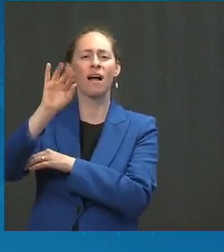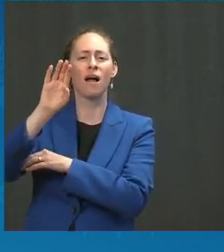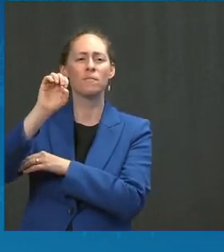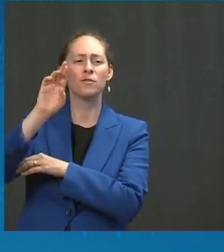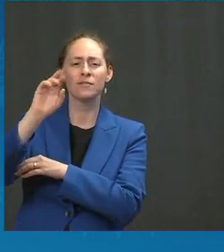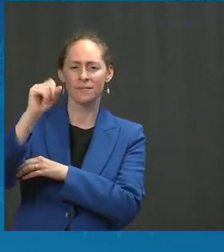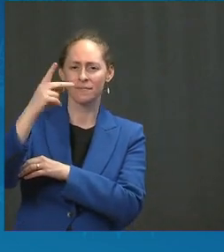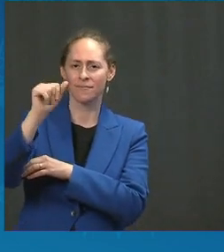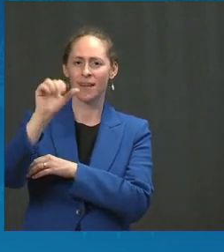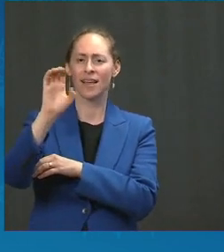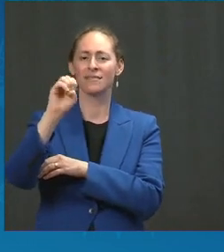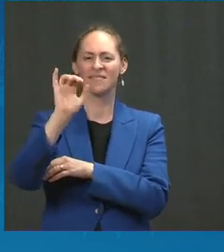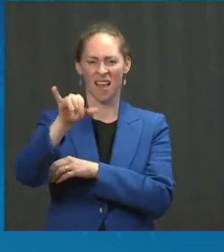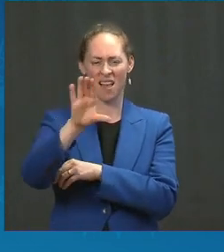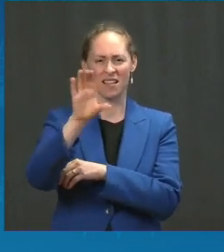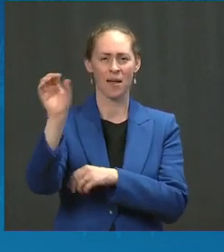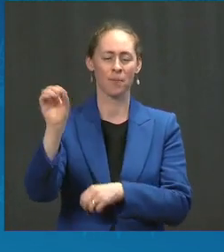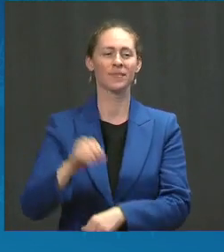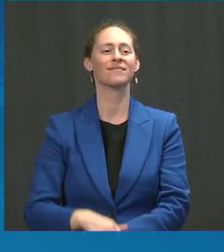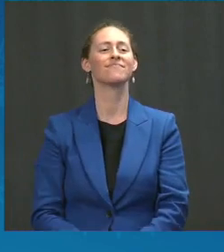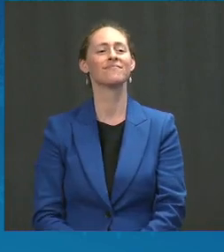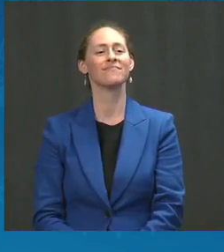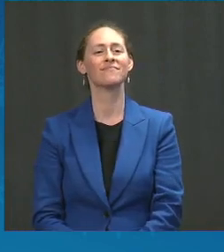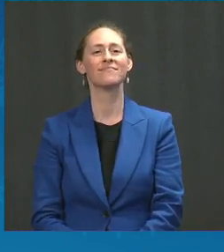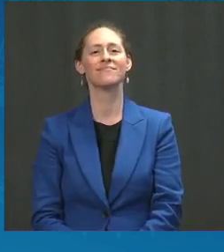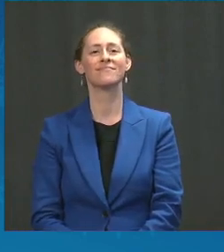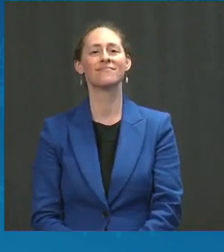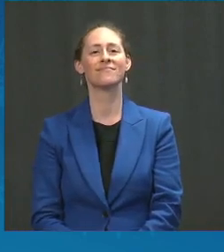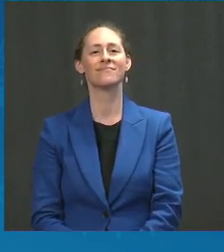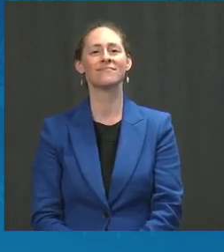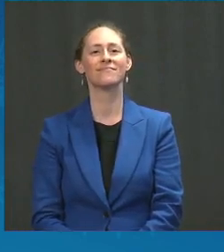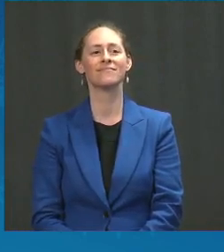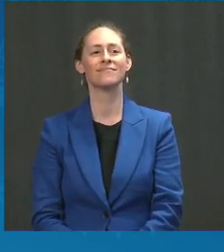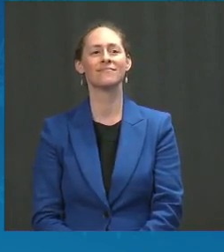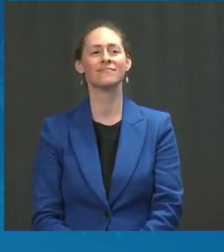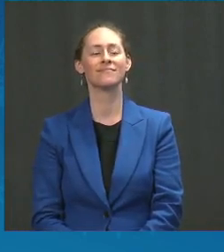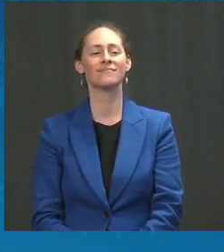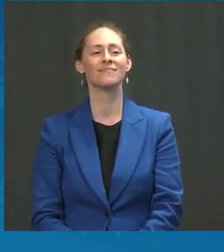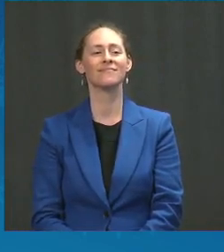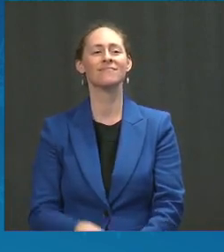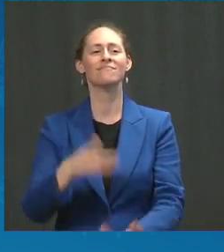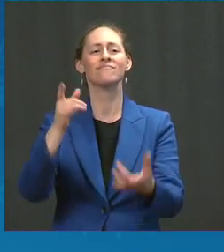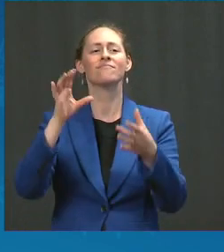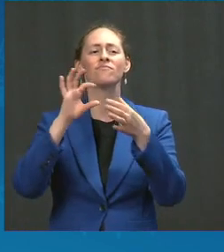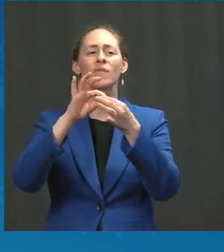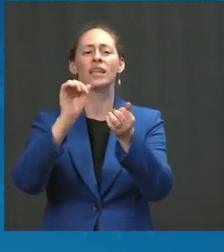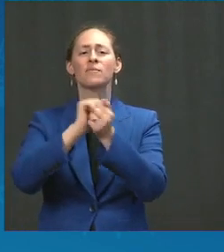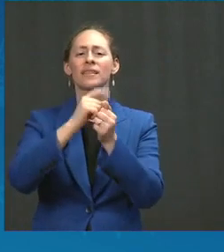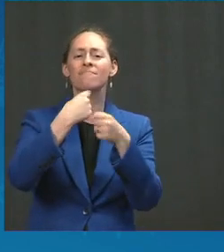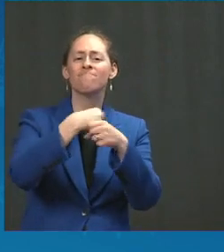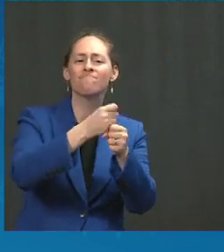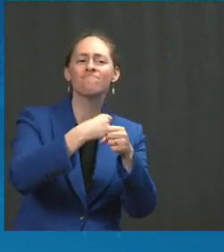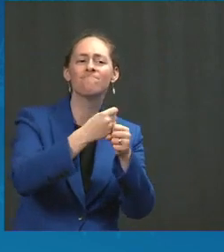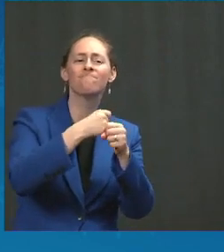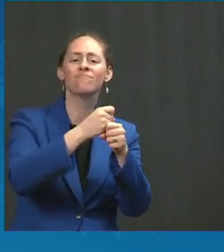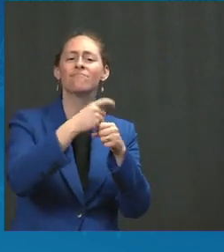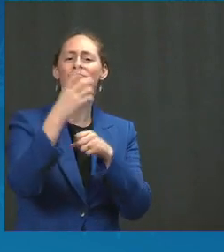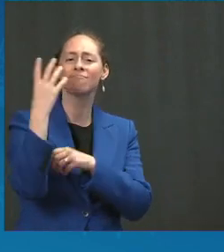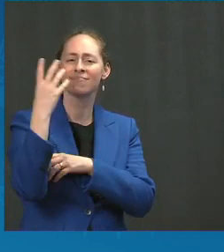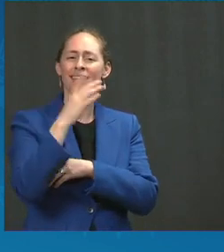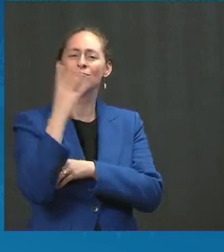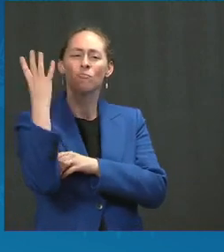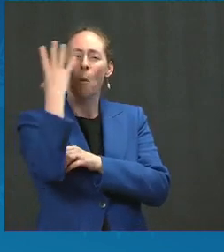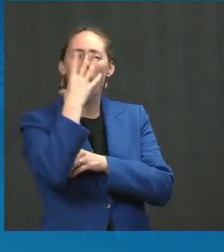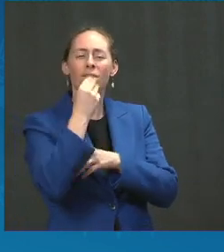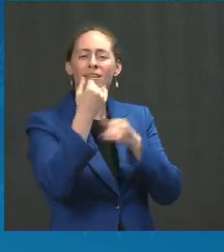that it's basically for crochet and knitting and beautiful yarns and I'll